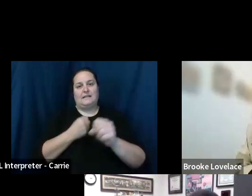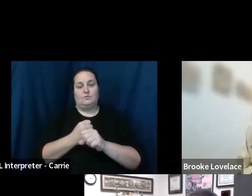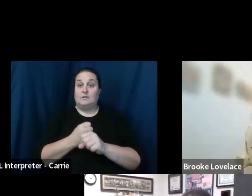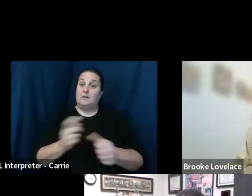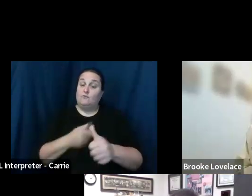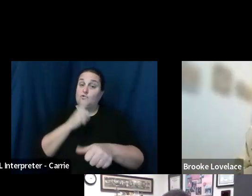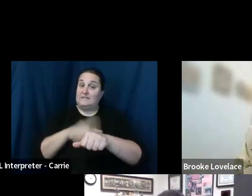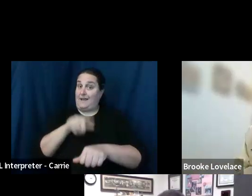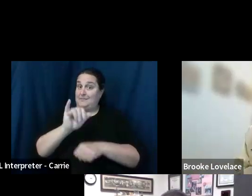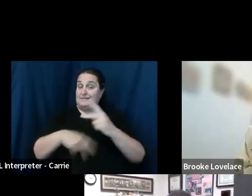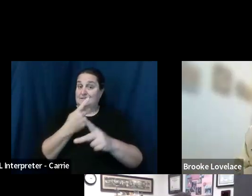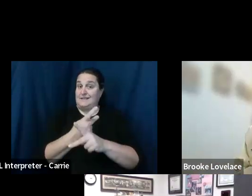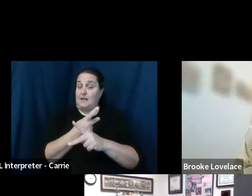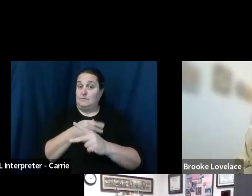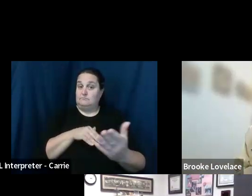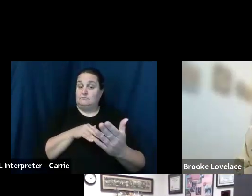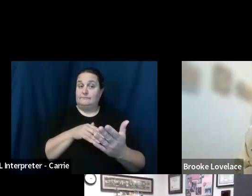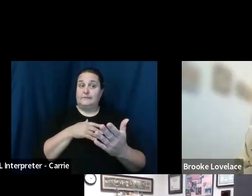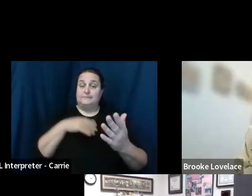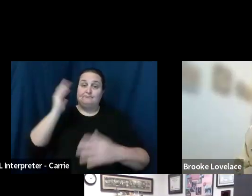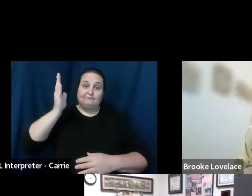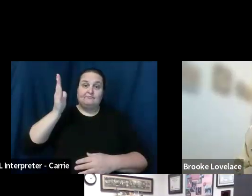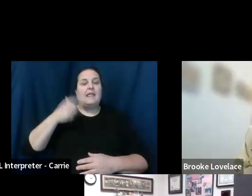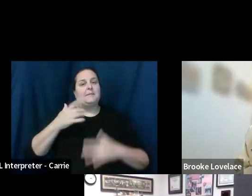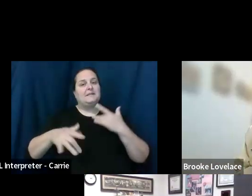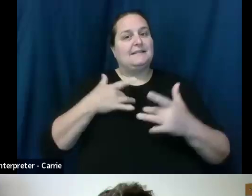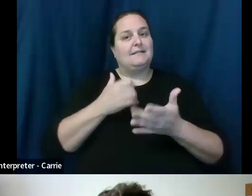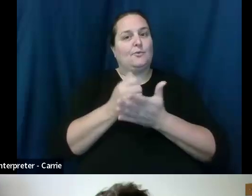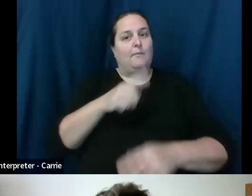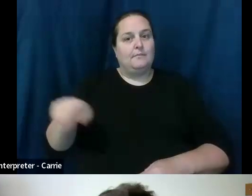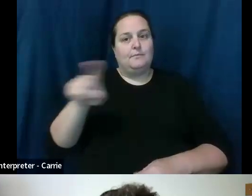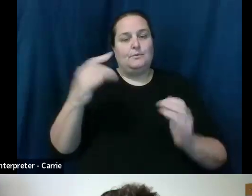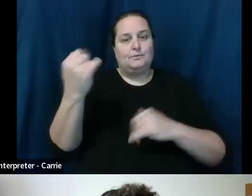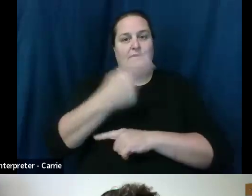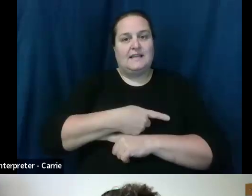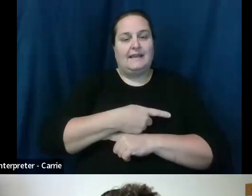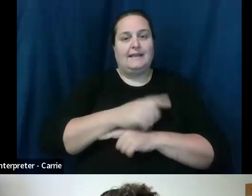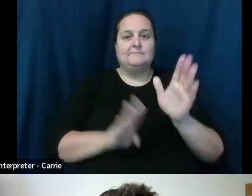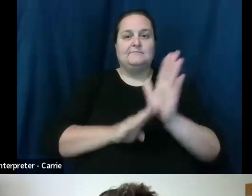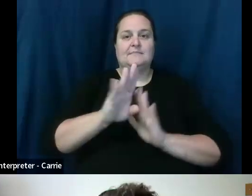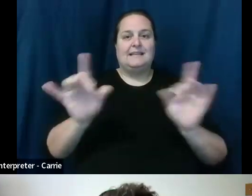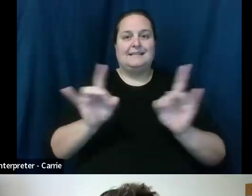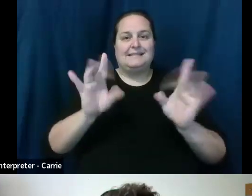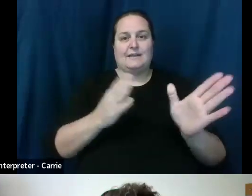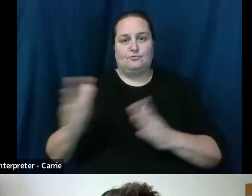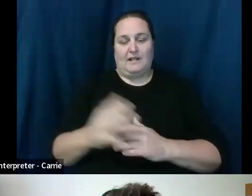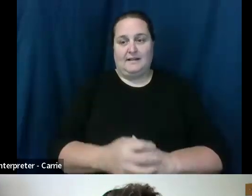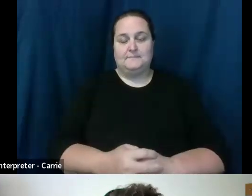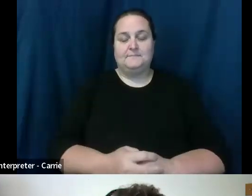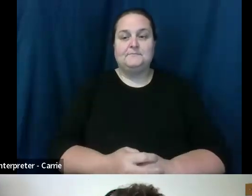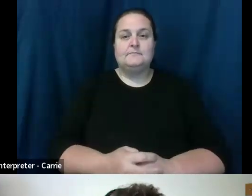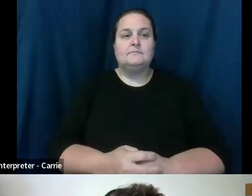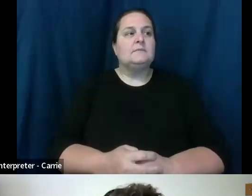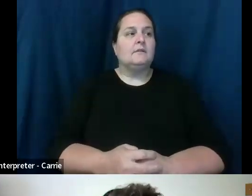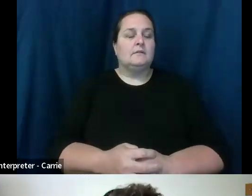like this. So I'm very excited to get to help you guys out today, building a disaster plan. We've got